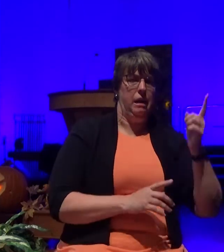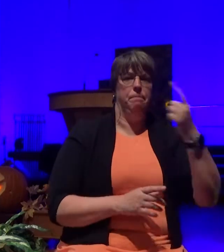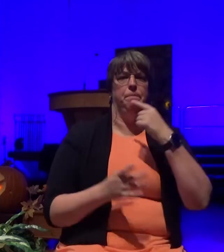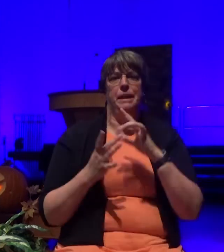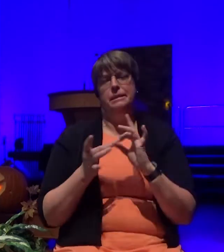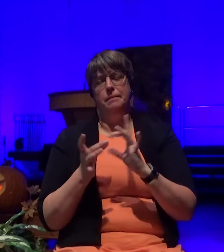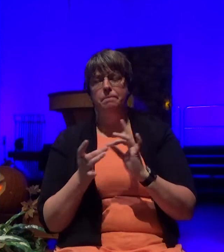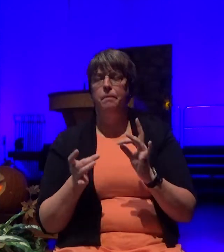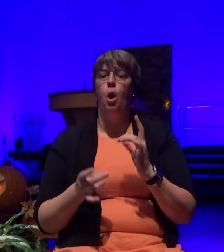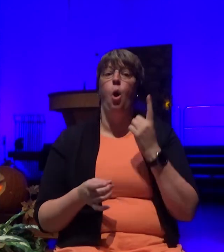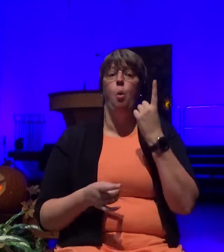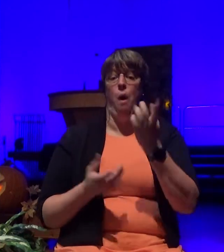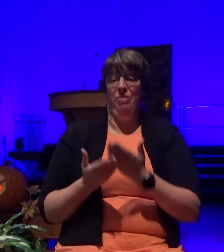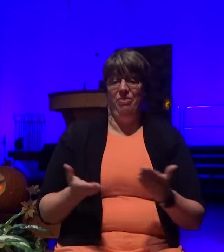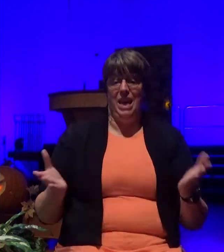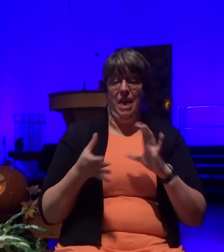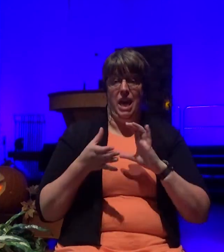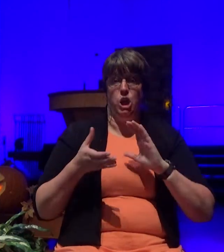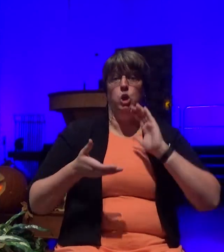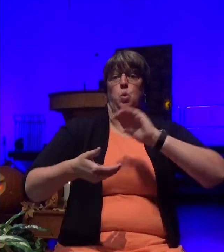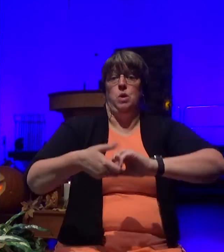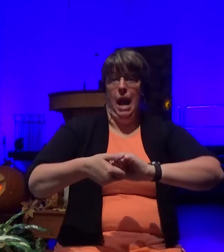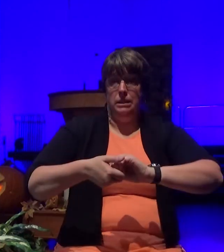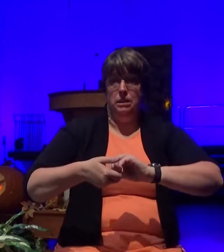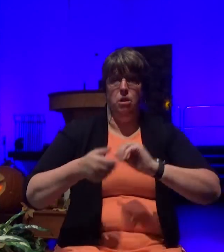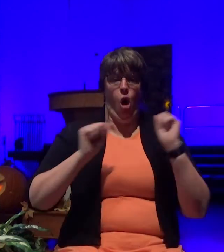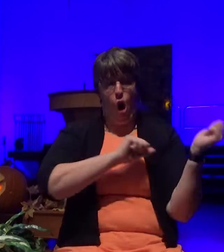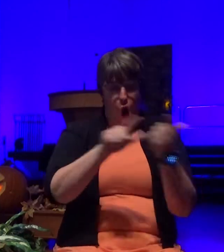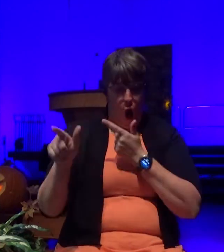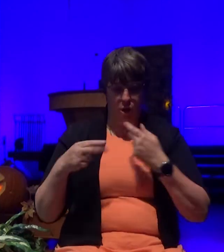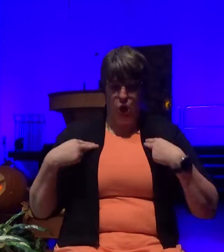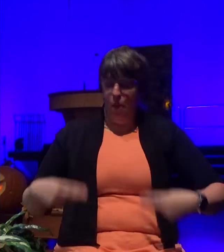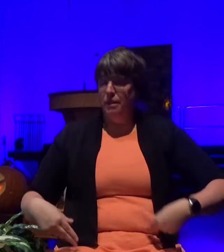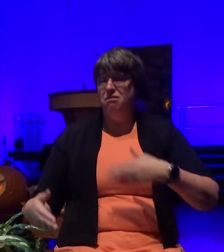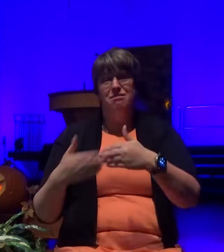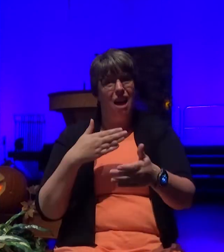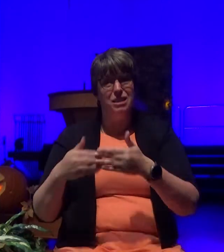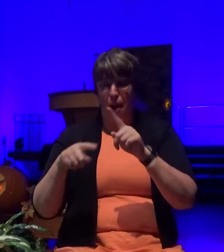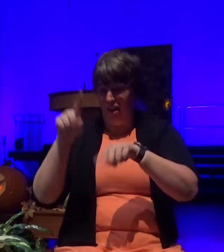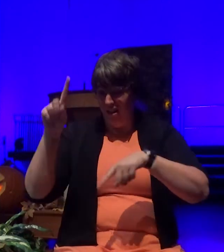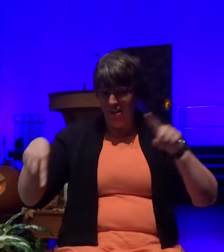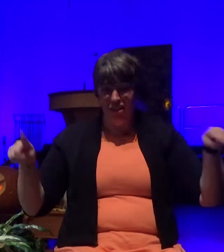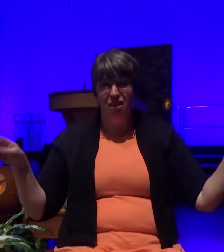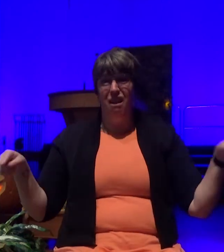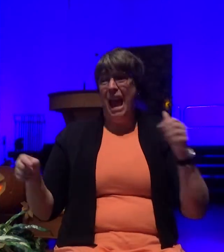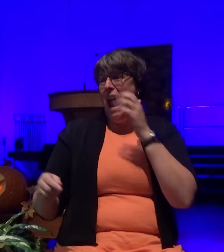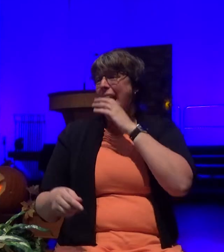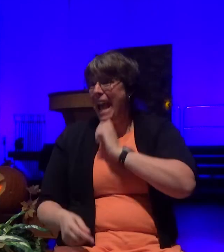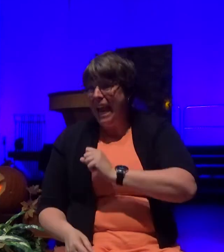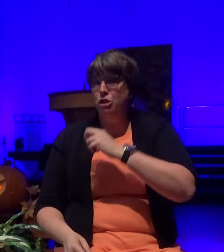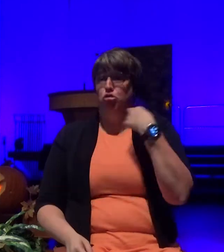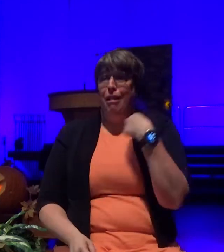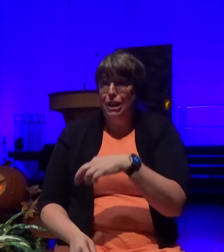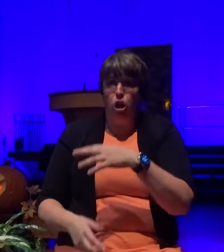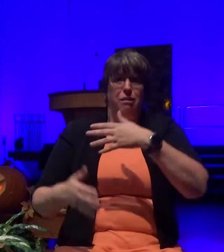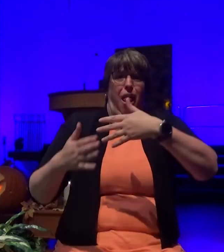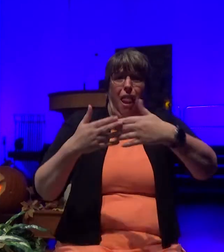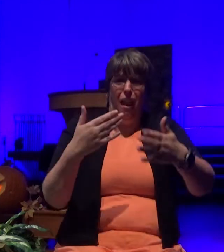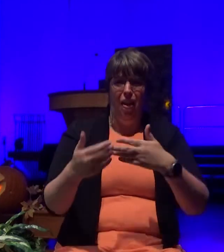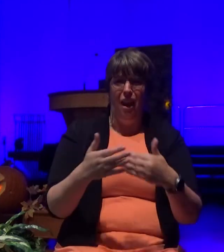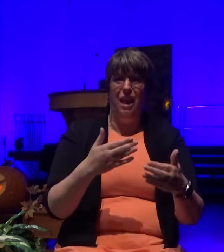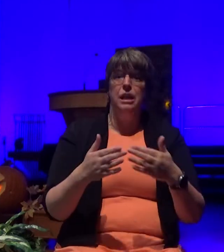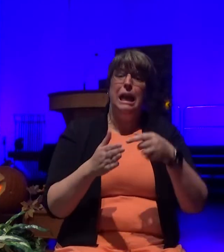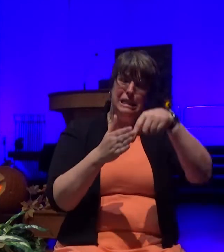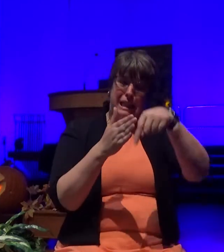beings, regardless of age, gender, religion, economic status, or ethnic background, is that deep down, we all believe that we are